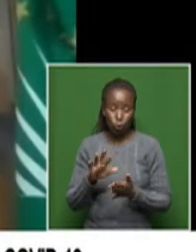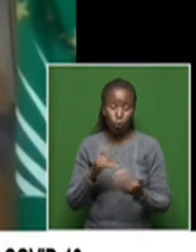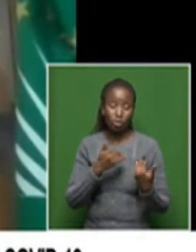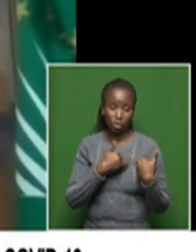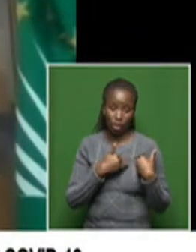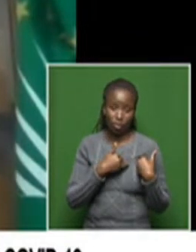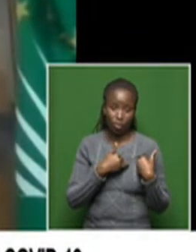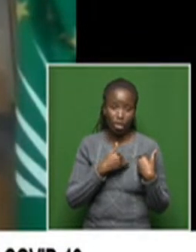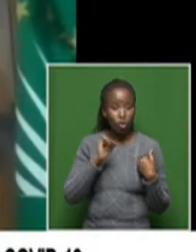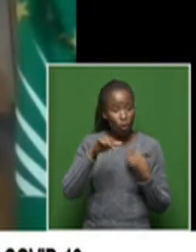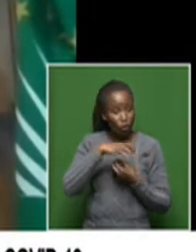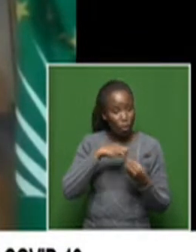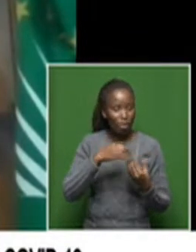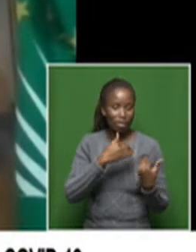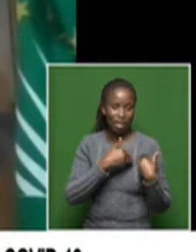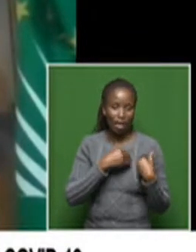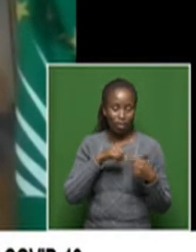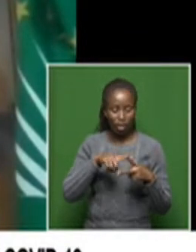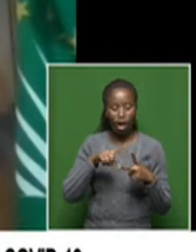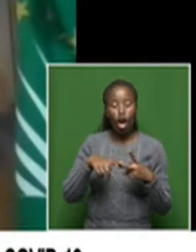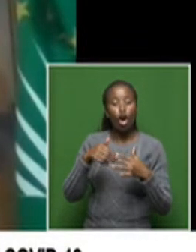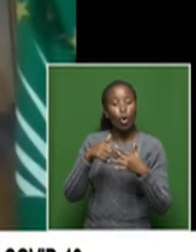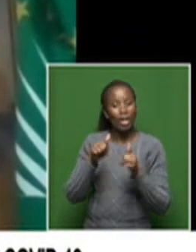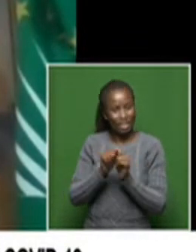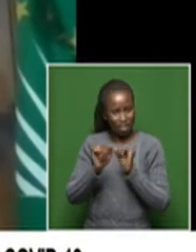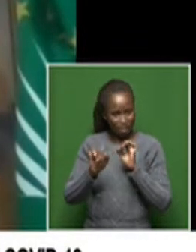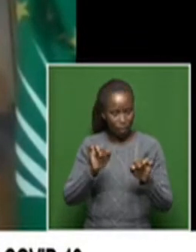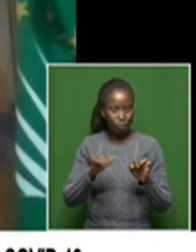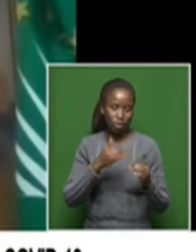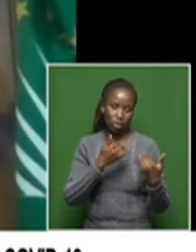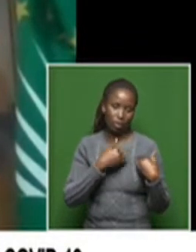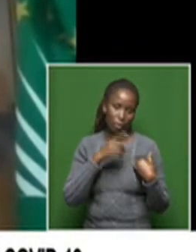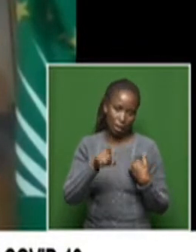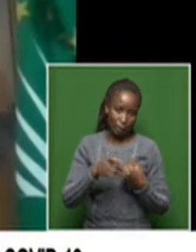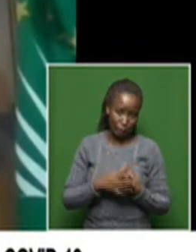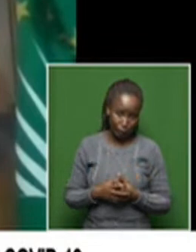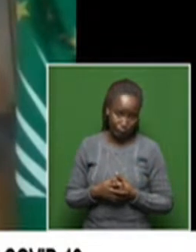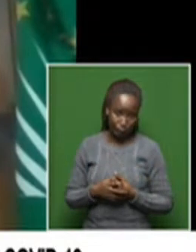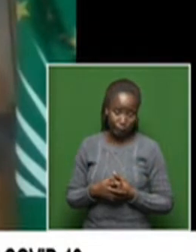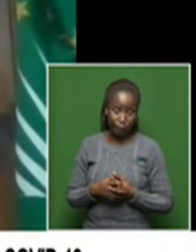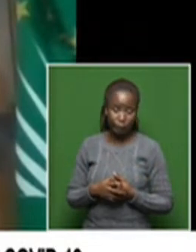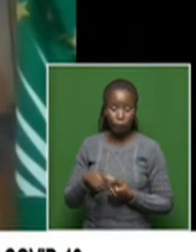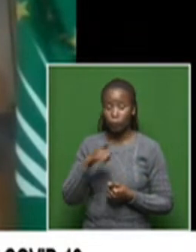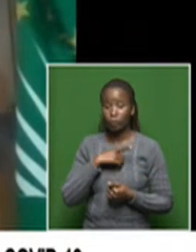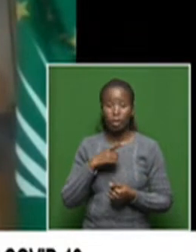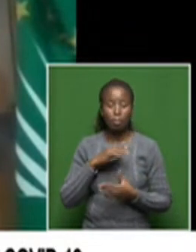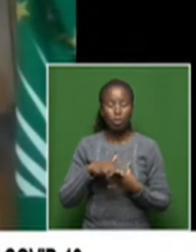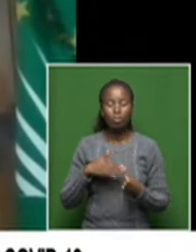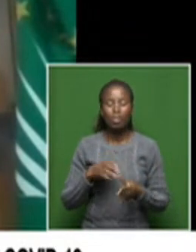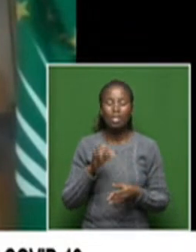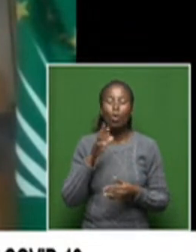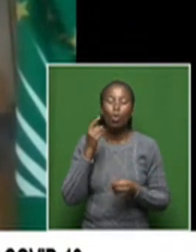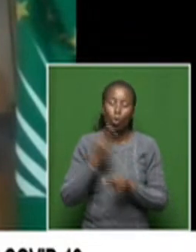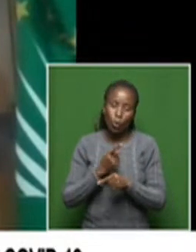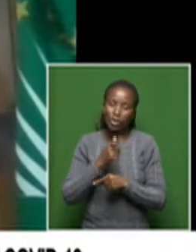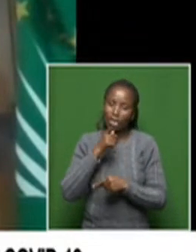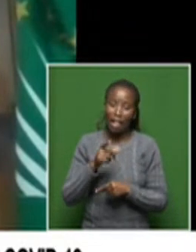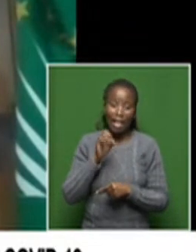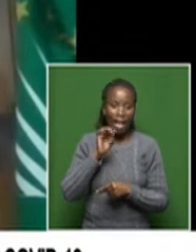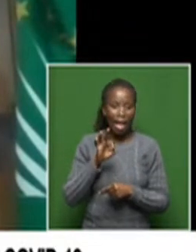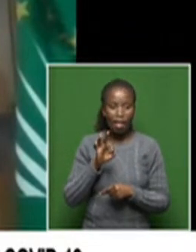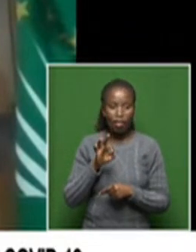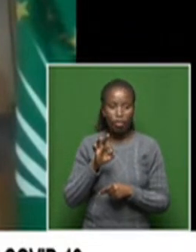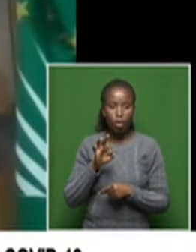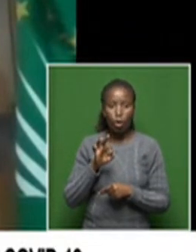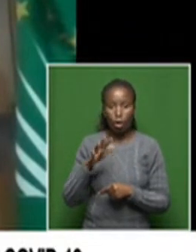compromising your colleagues, and we are urging those that there is, if there is no need for you to leave your house, please stay in the house. Go